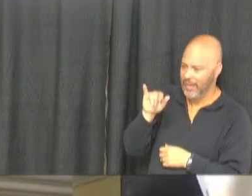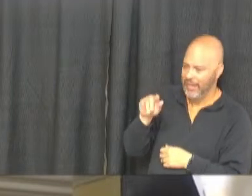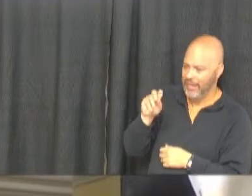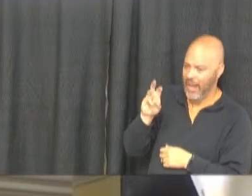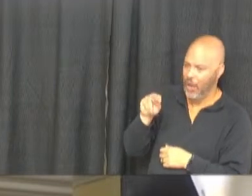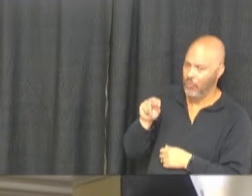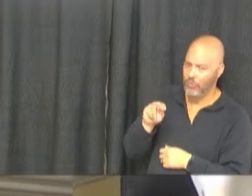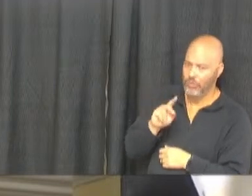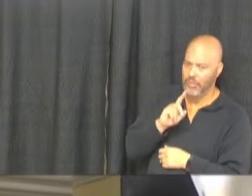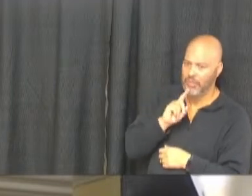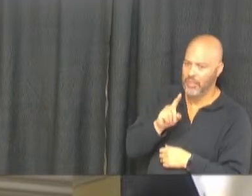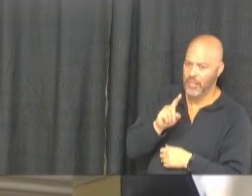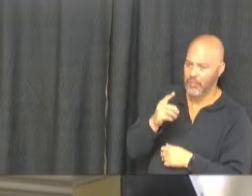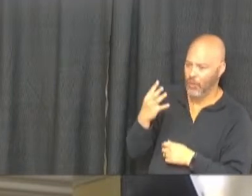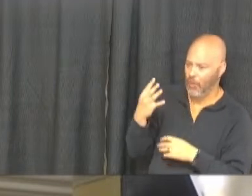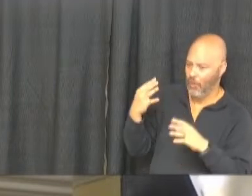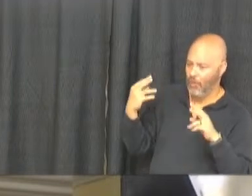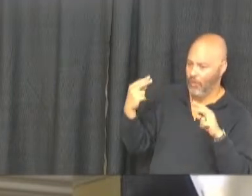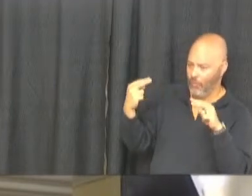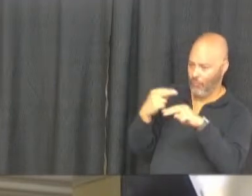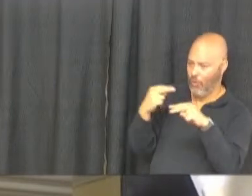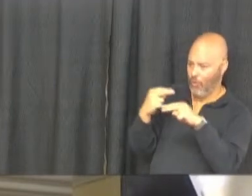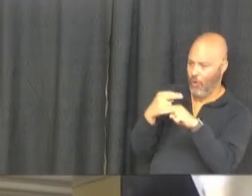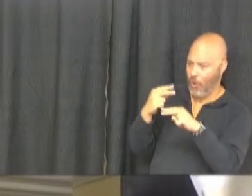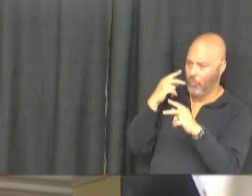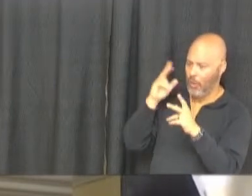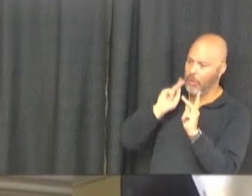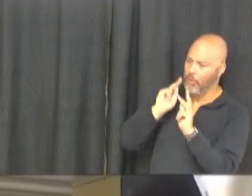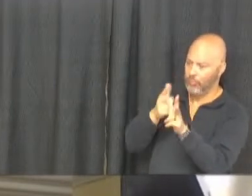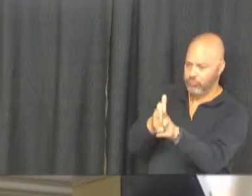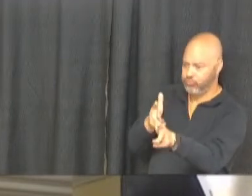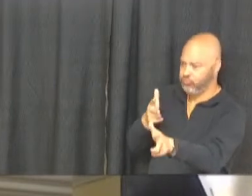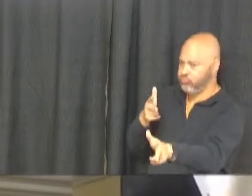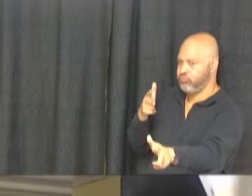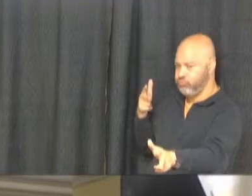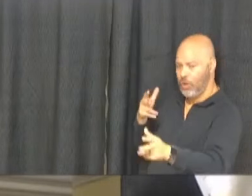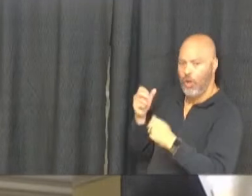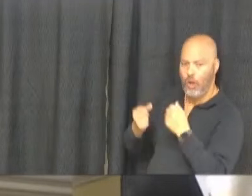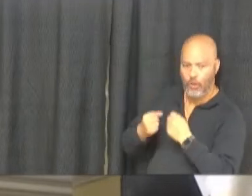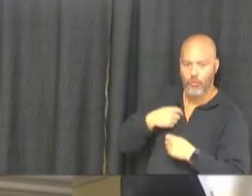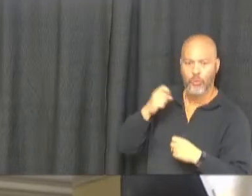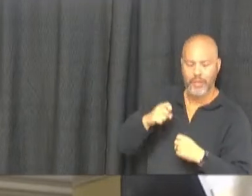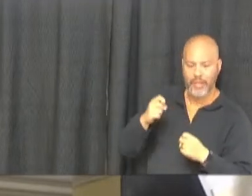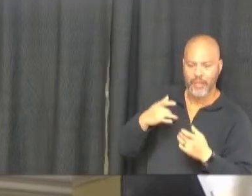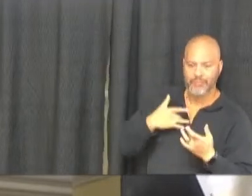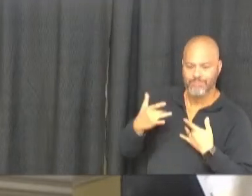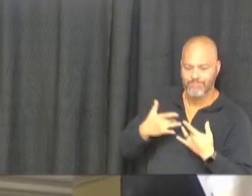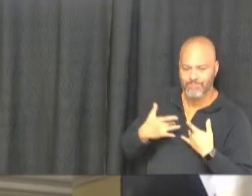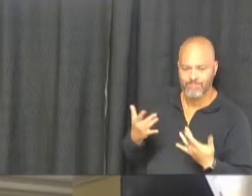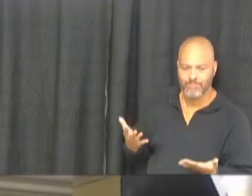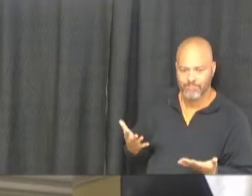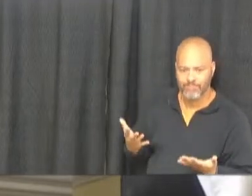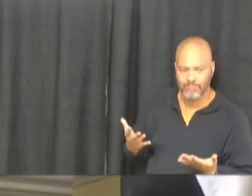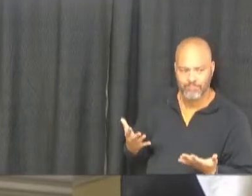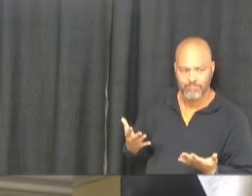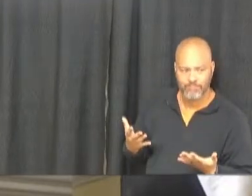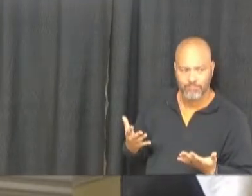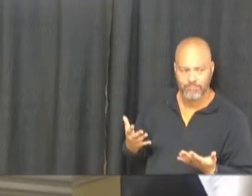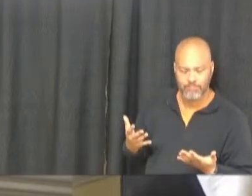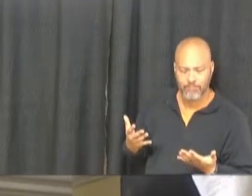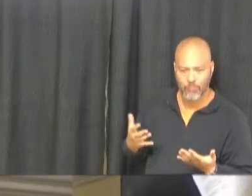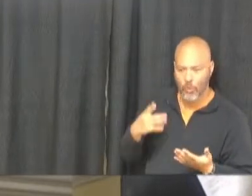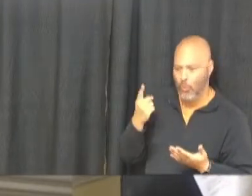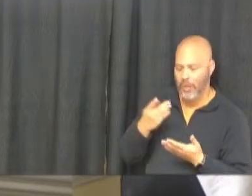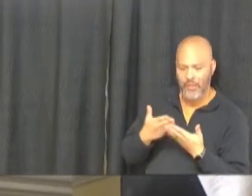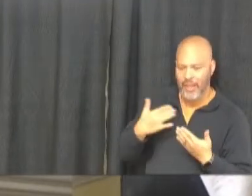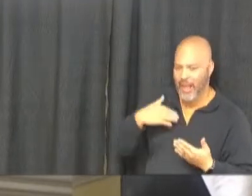is a 4-lane road, but it is already getting backed up and busy. And we need to consider, one thing I